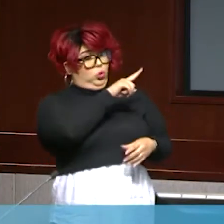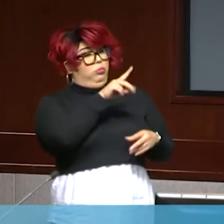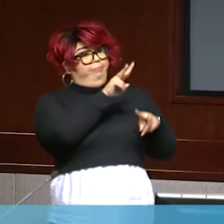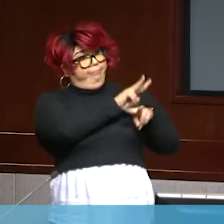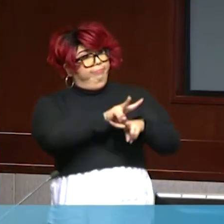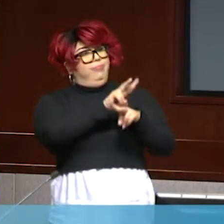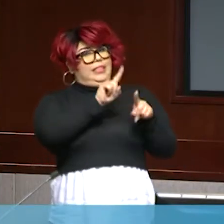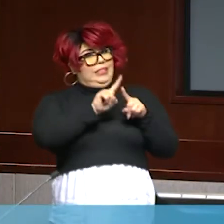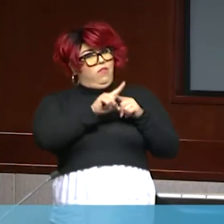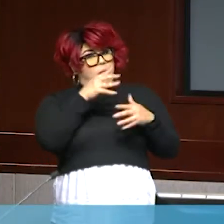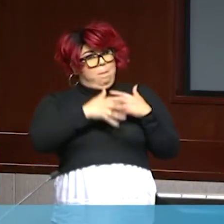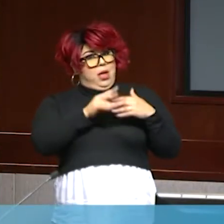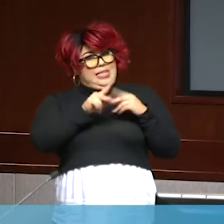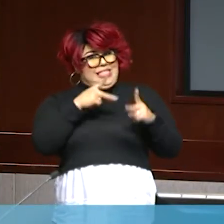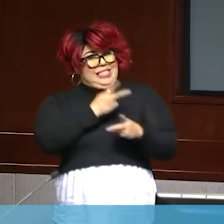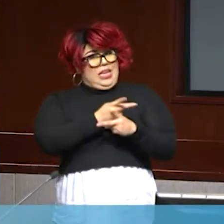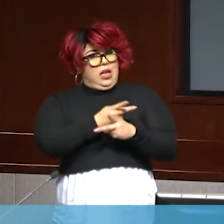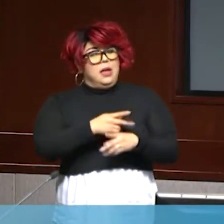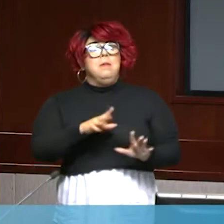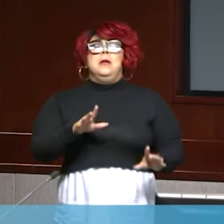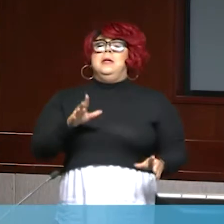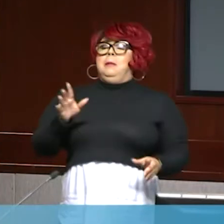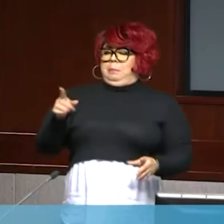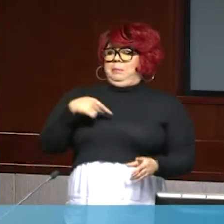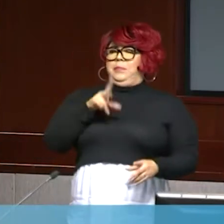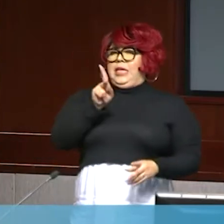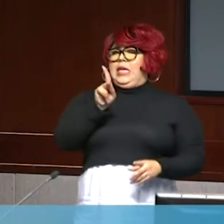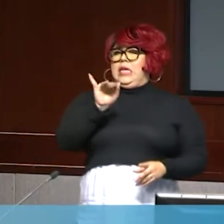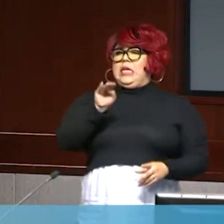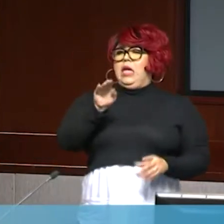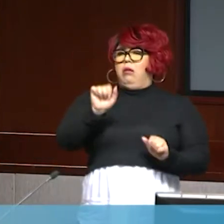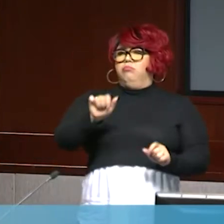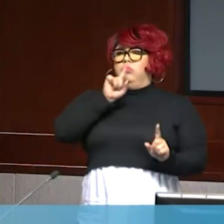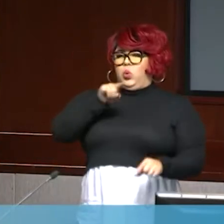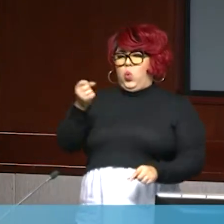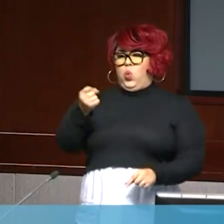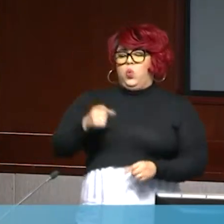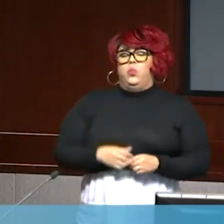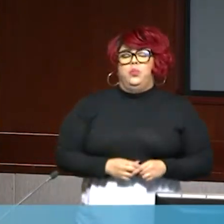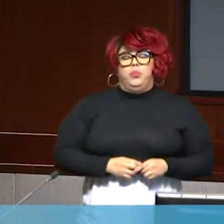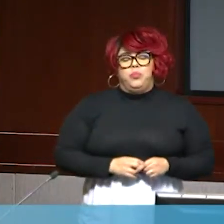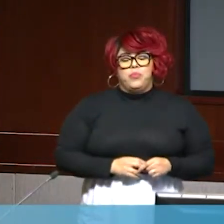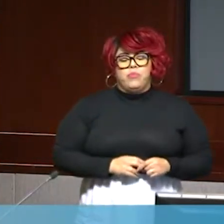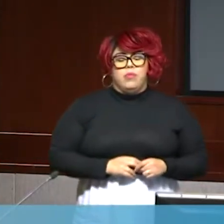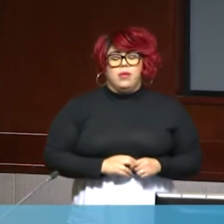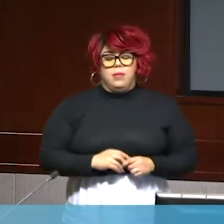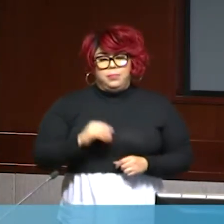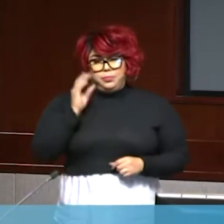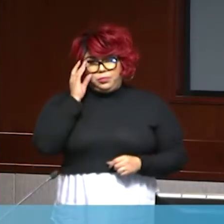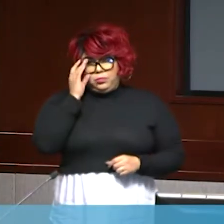So I believe our lead epidemiologist, Kim Hernandez, is going to respond to that. Give us just 1 second.